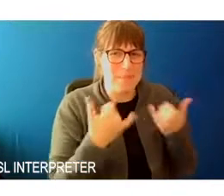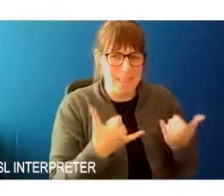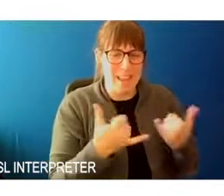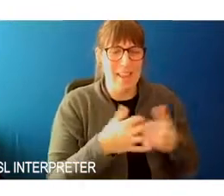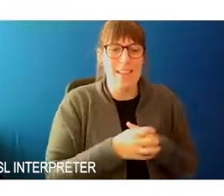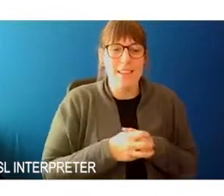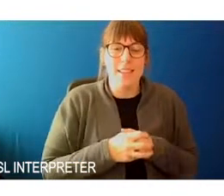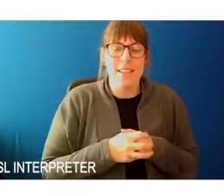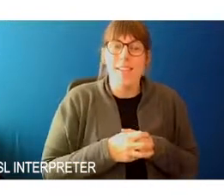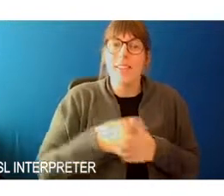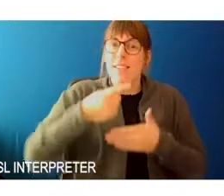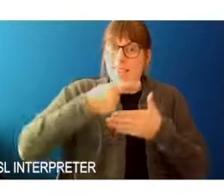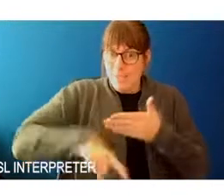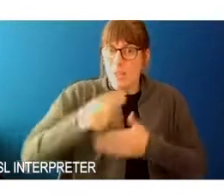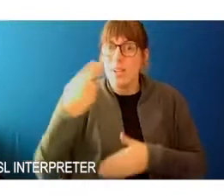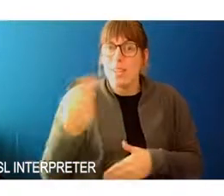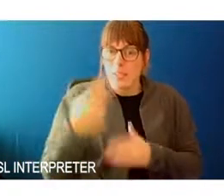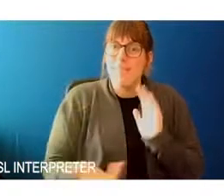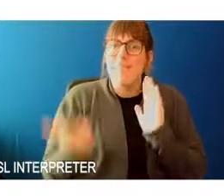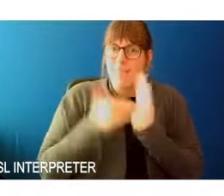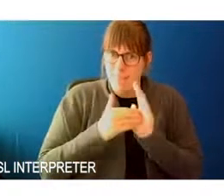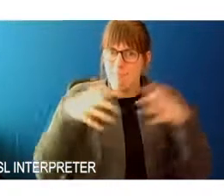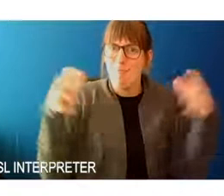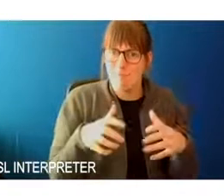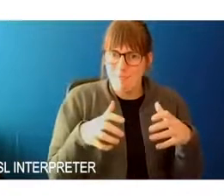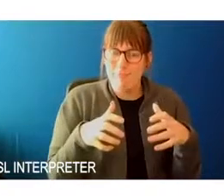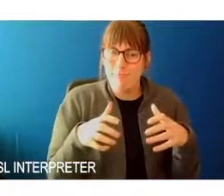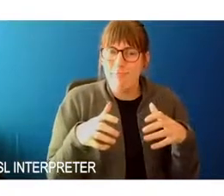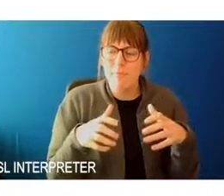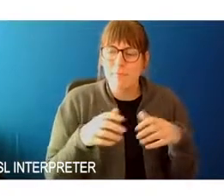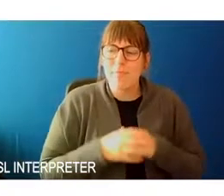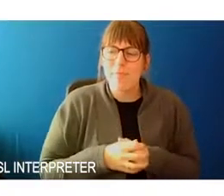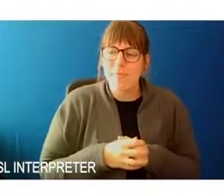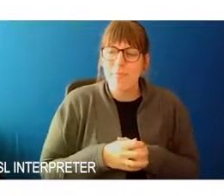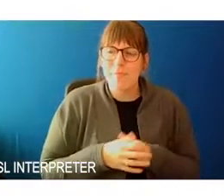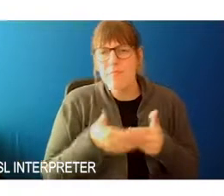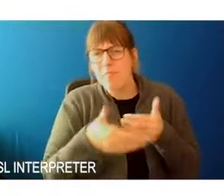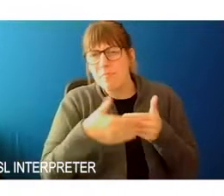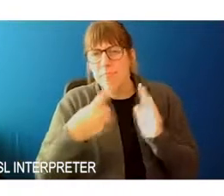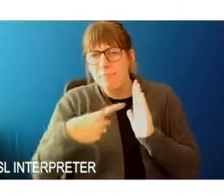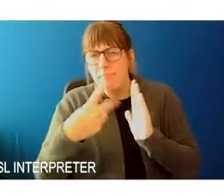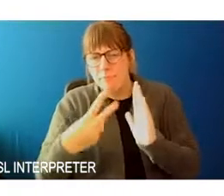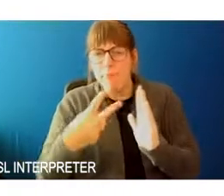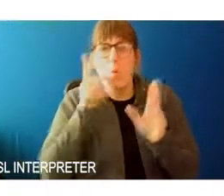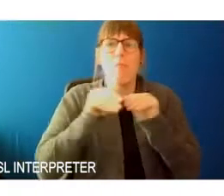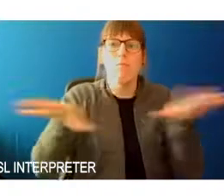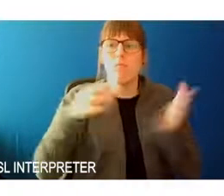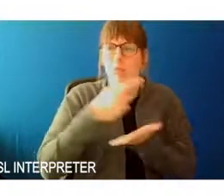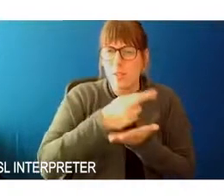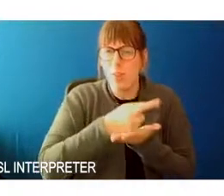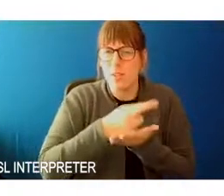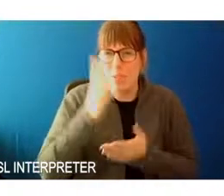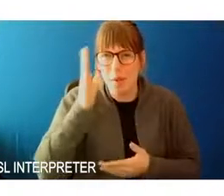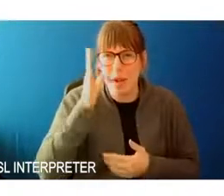so much, Rabia, and for being part of our session today. We'll gather again next Thursday. You will, in the next couple